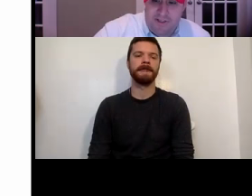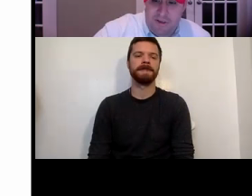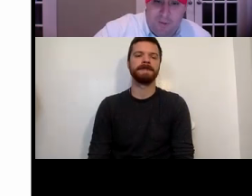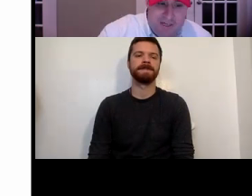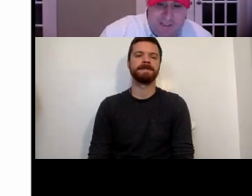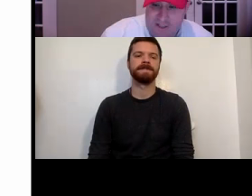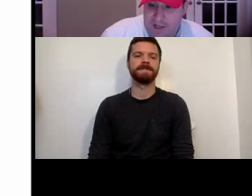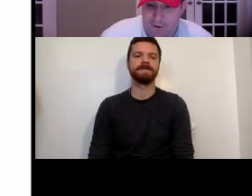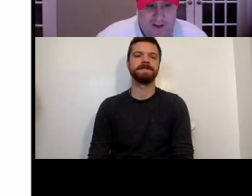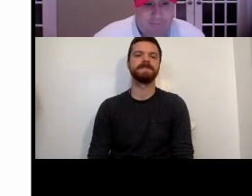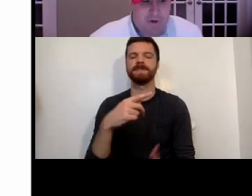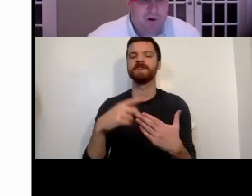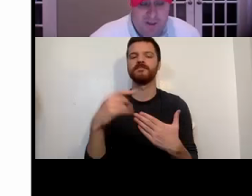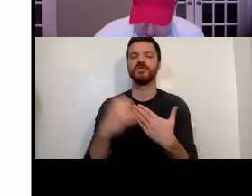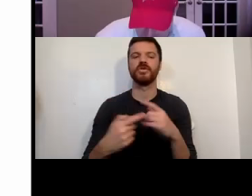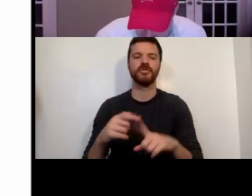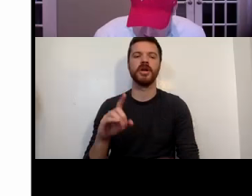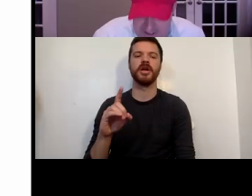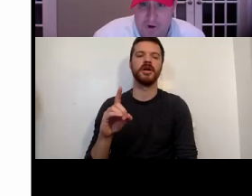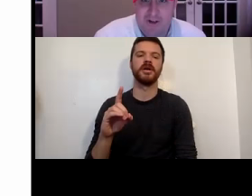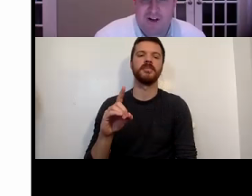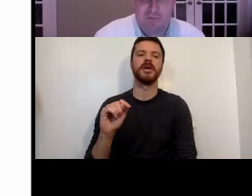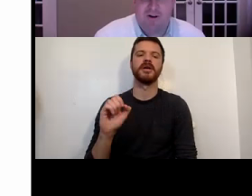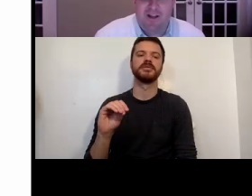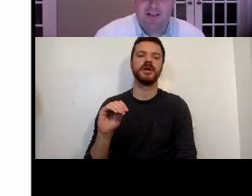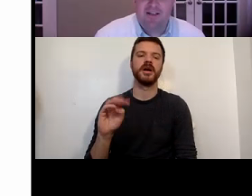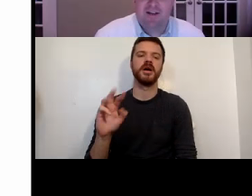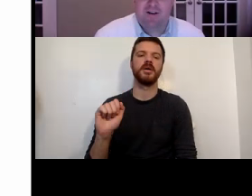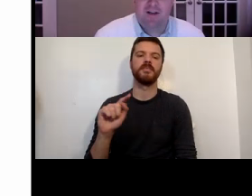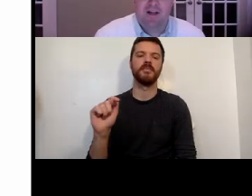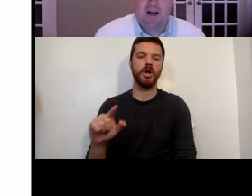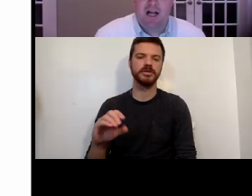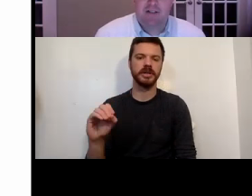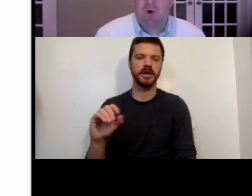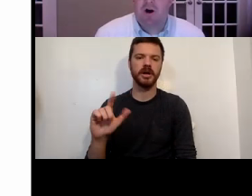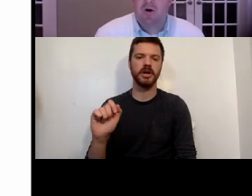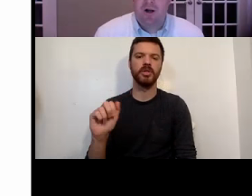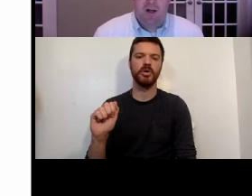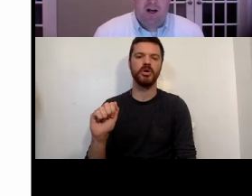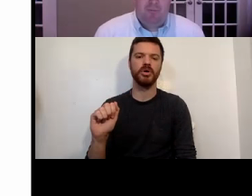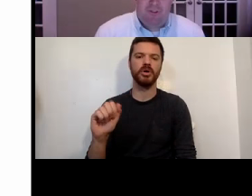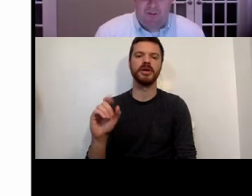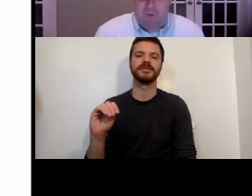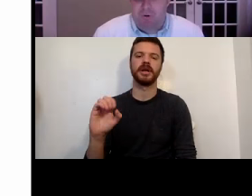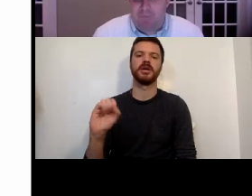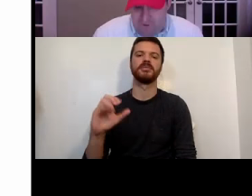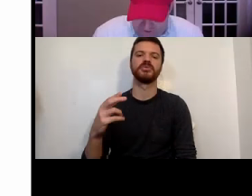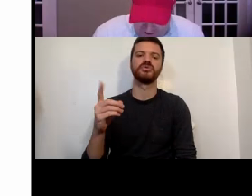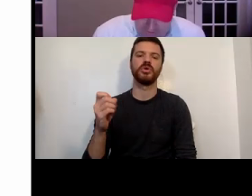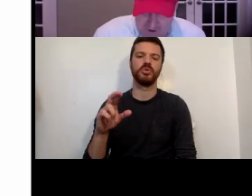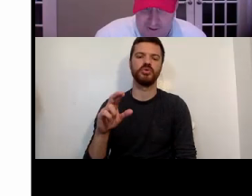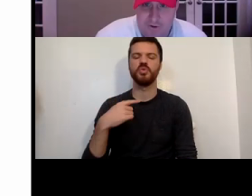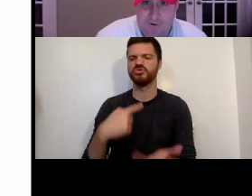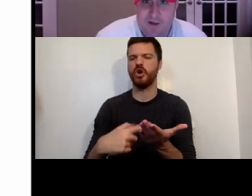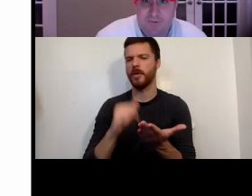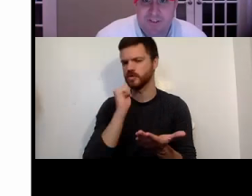This is a project led by Laura Damschroeder and Tom Waltz that we're going to talk about in detail tomorrow, but this paper represents an